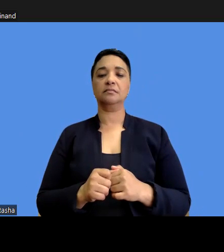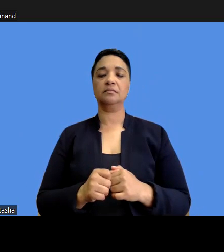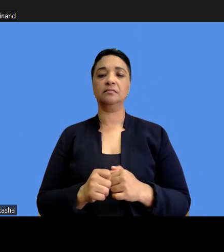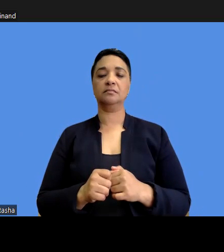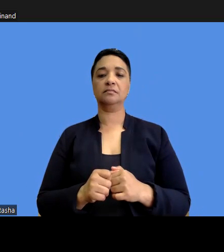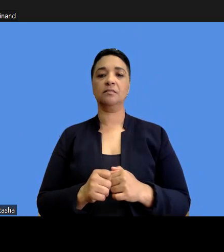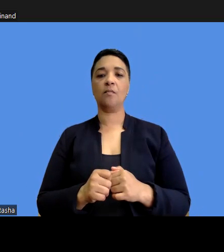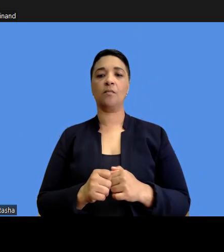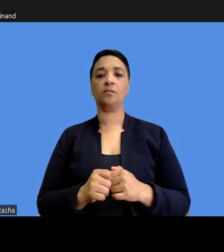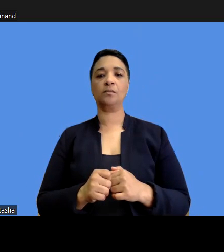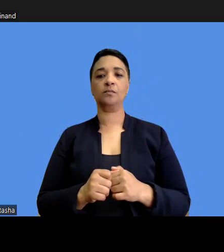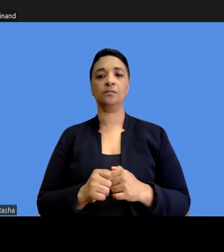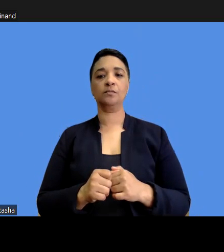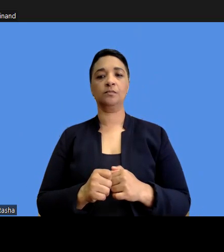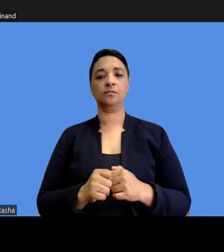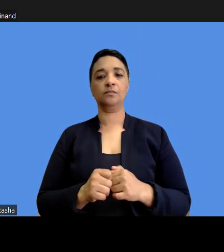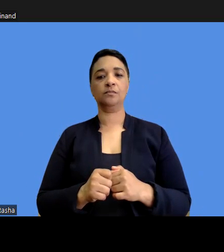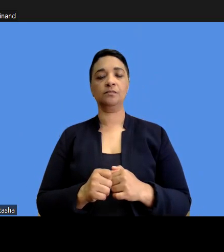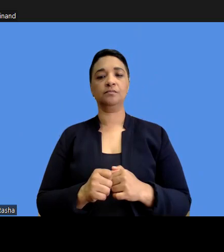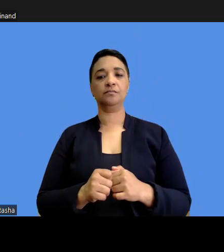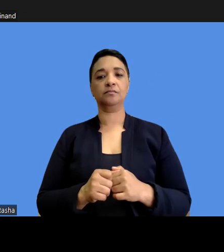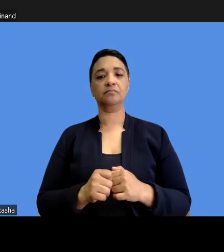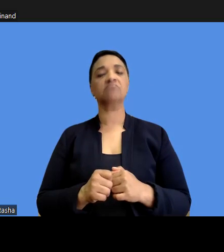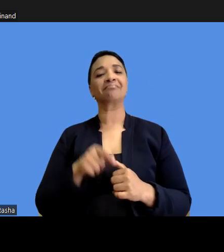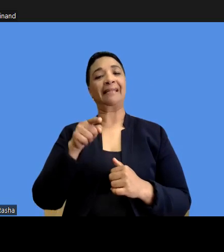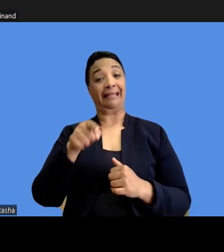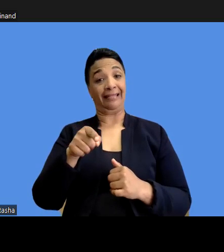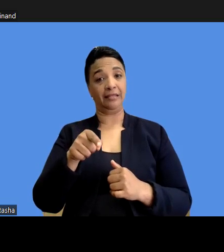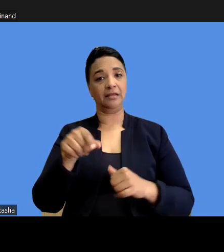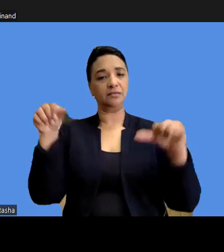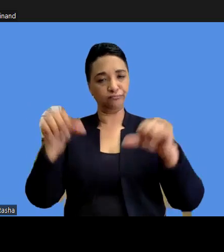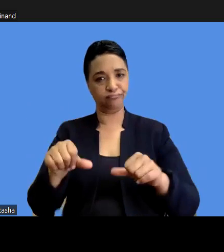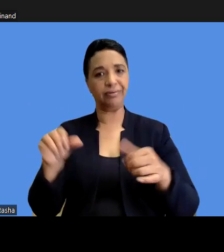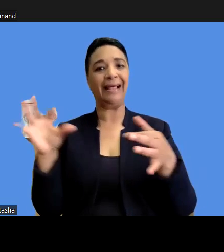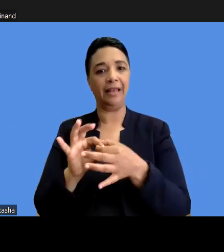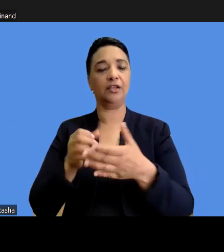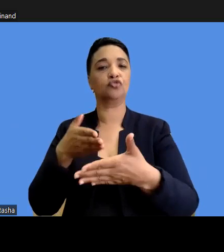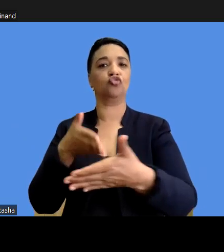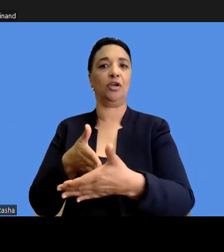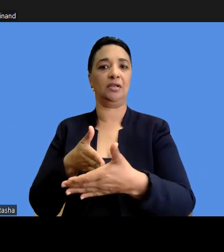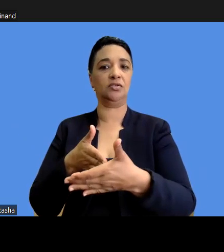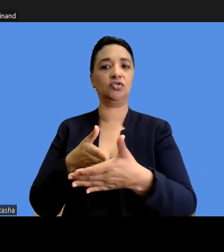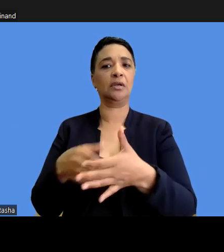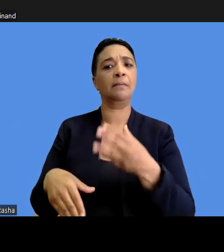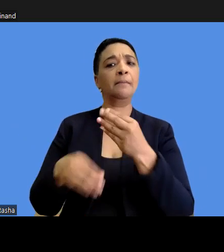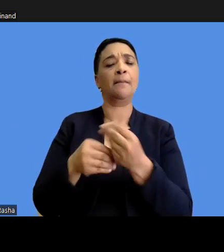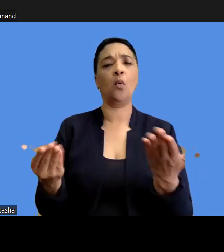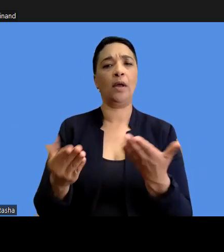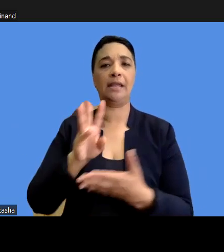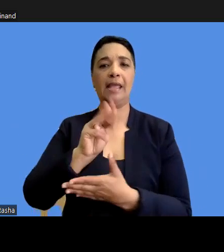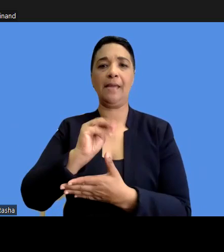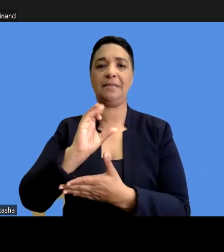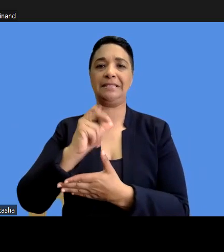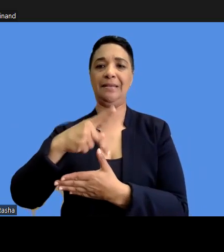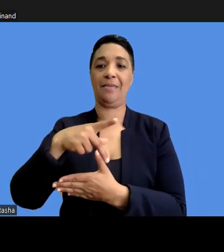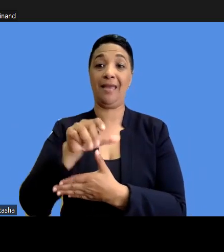MCPA top up. It was a challenge for us in advocacy. The DFA,